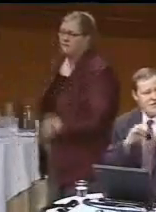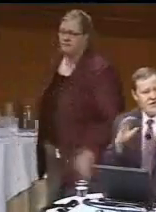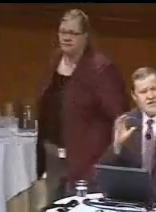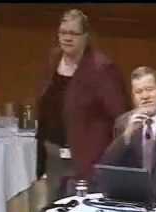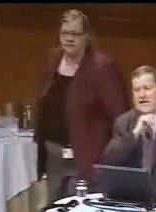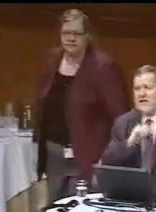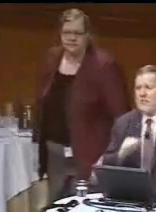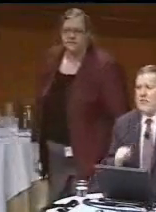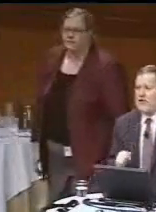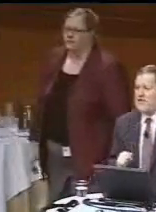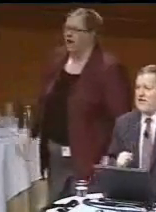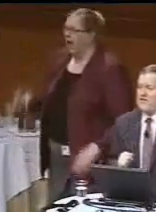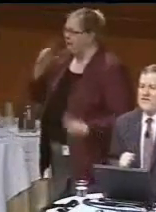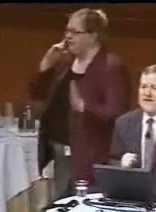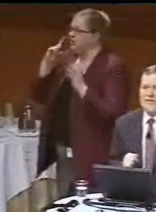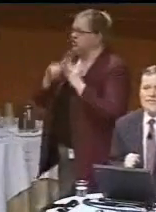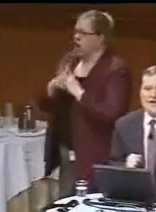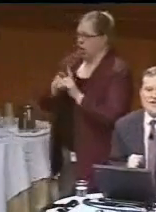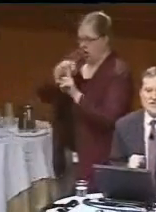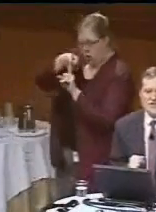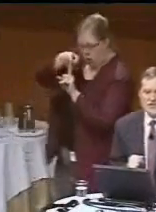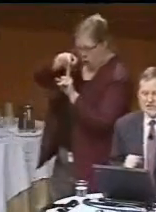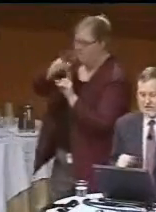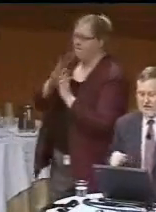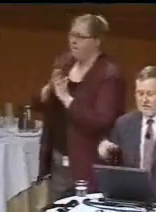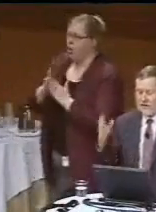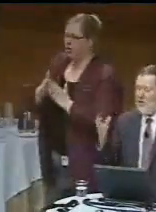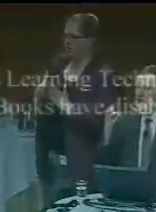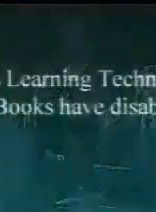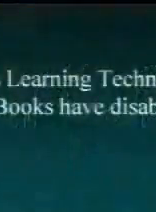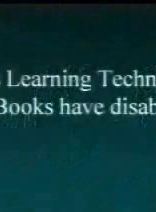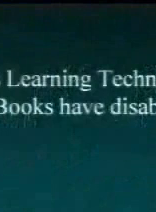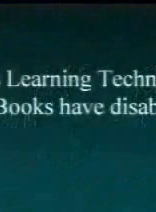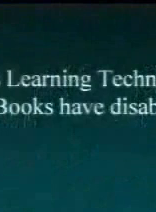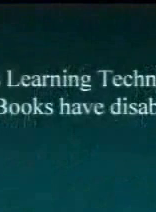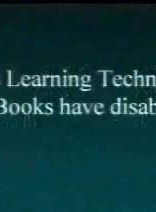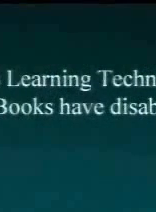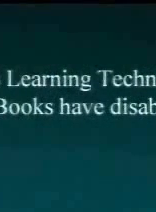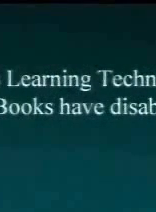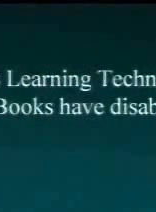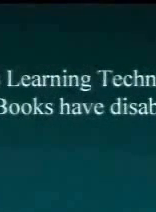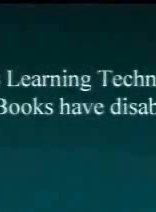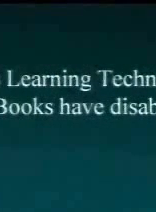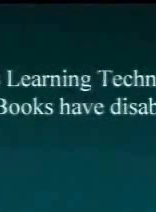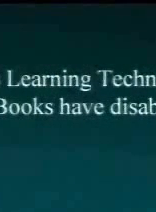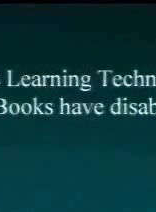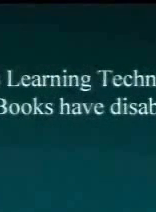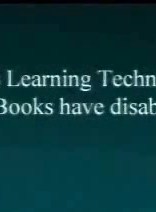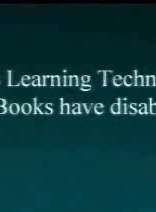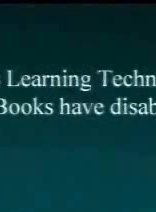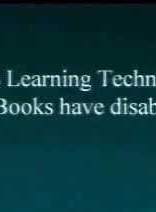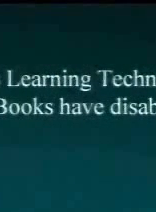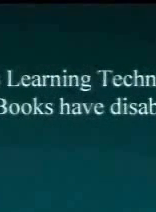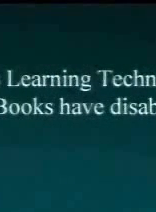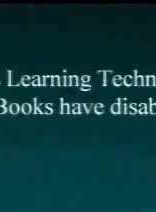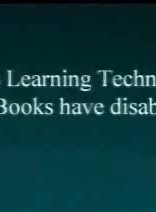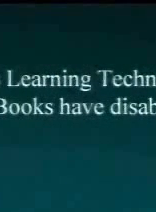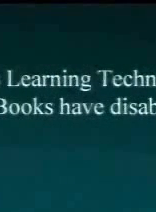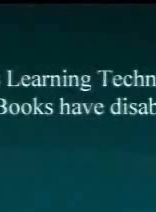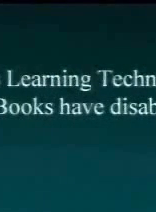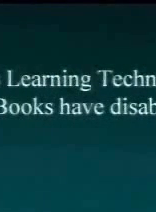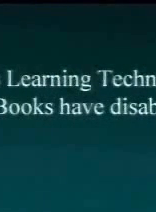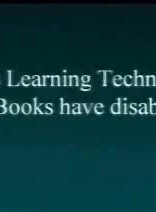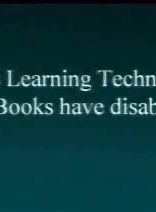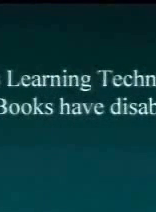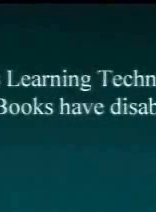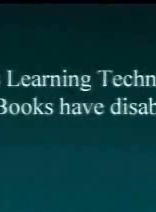I'm going to single out books. I could do the same for lectures. But I want to talk about the three central disabilities we think of books as